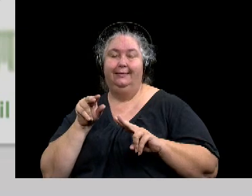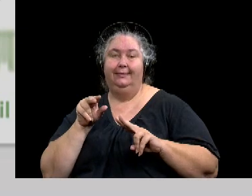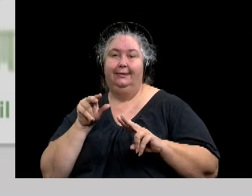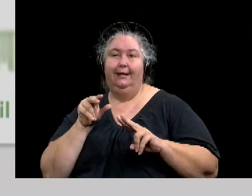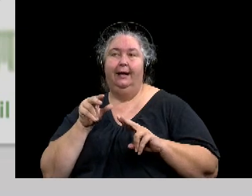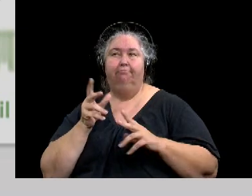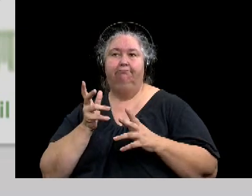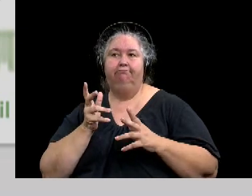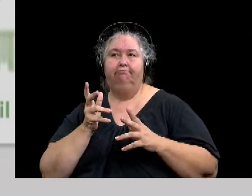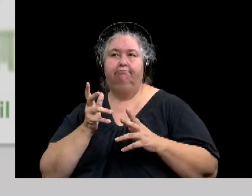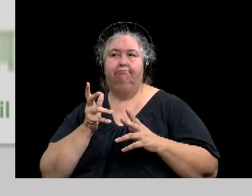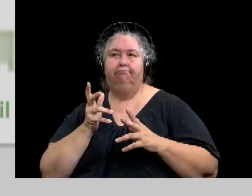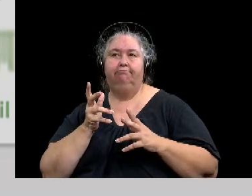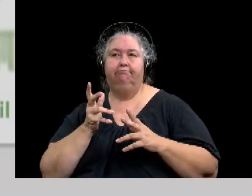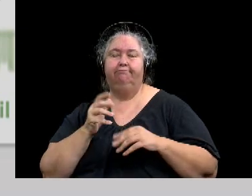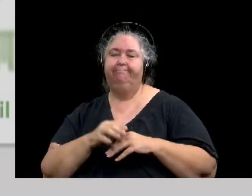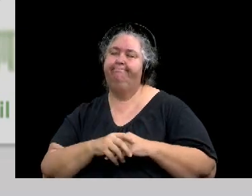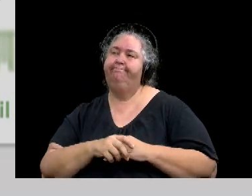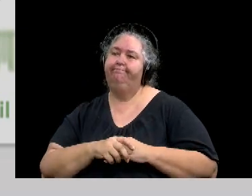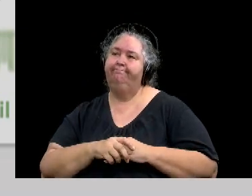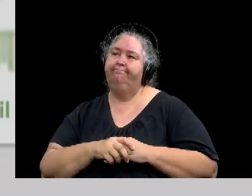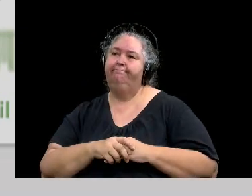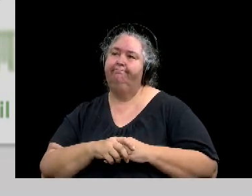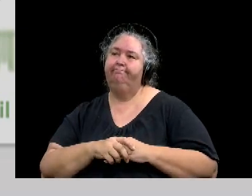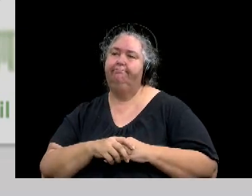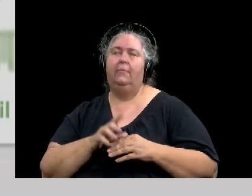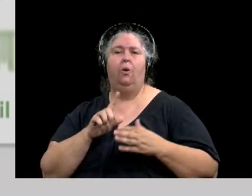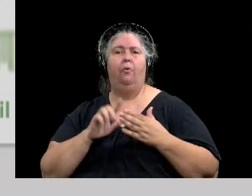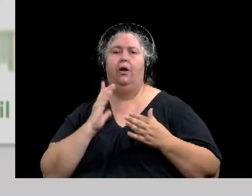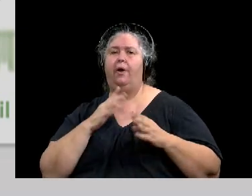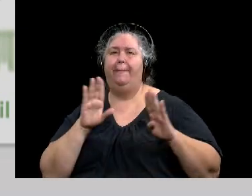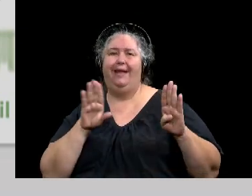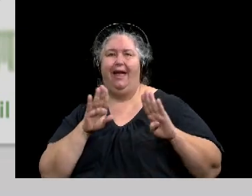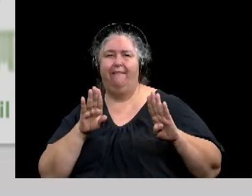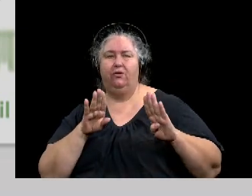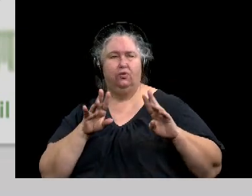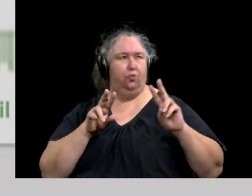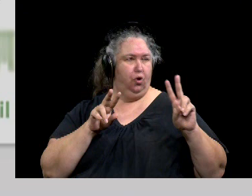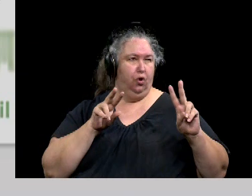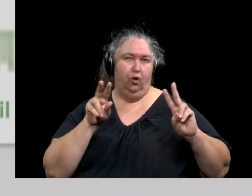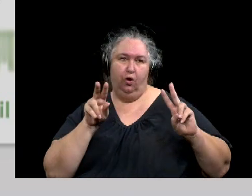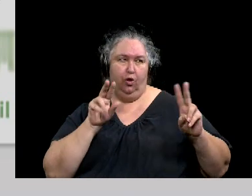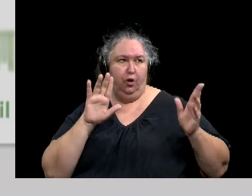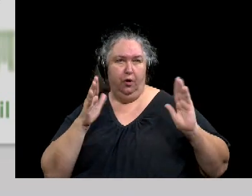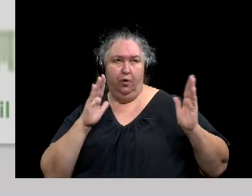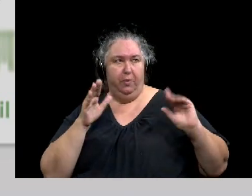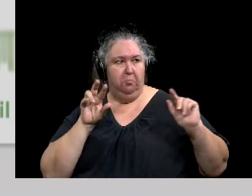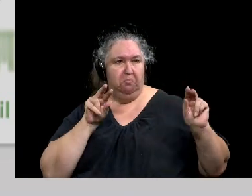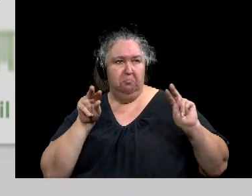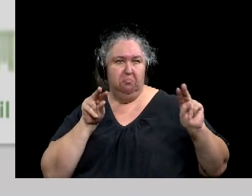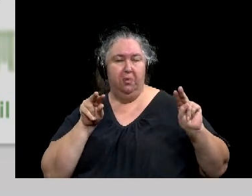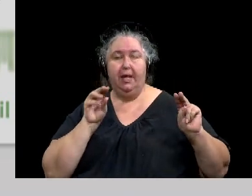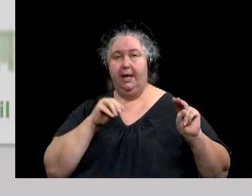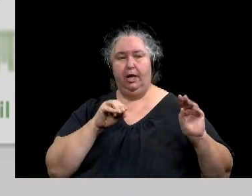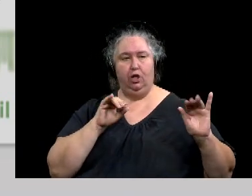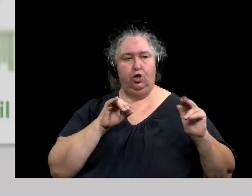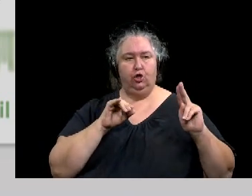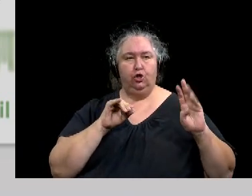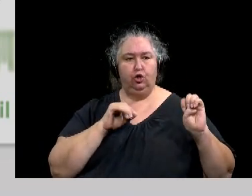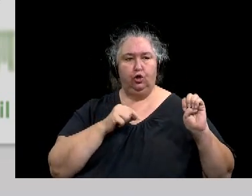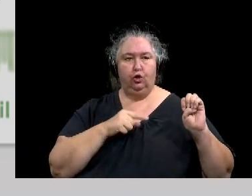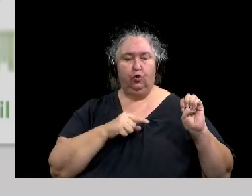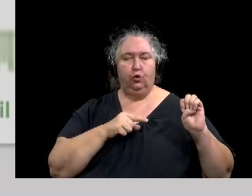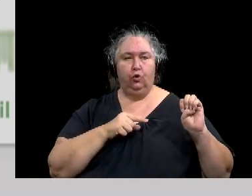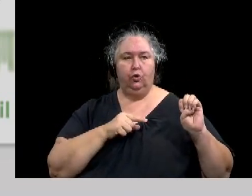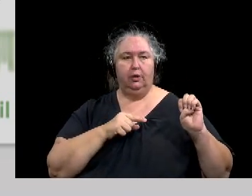What are our collective behaviors doing? And what you see here in June